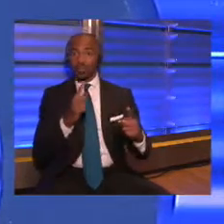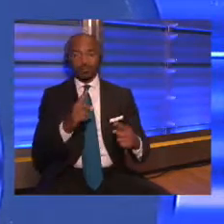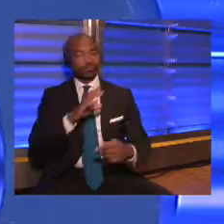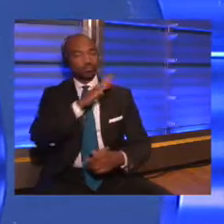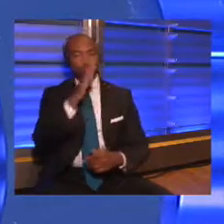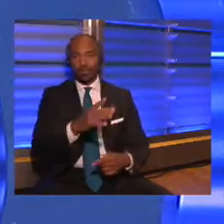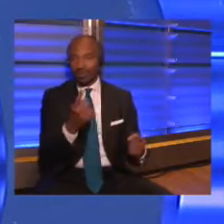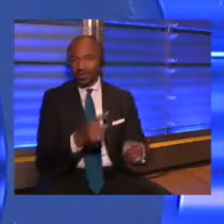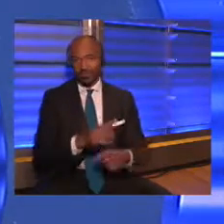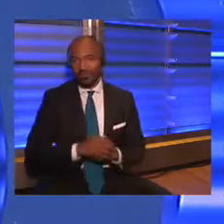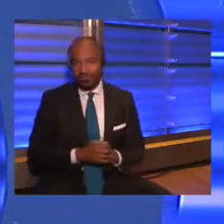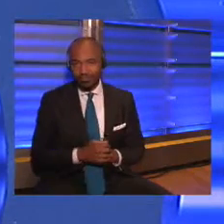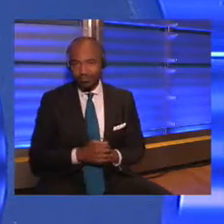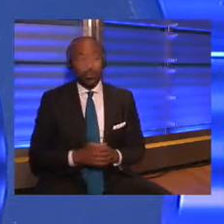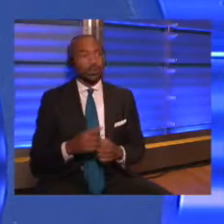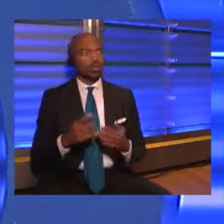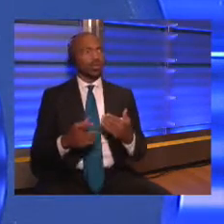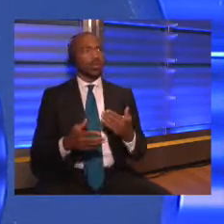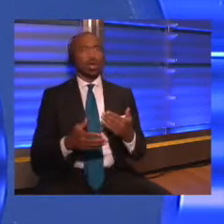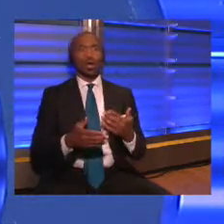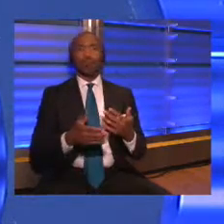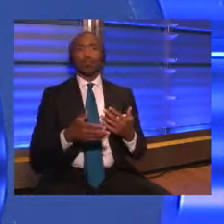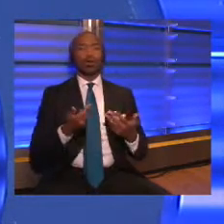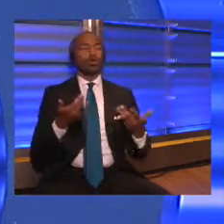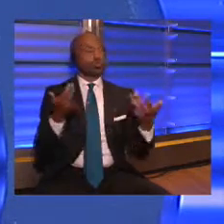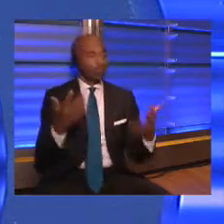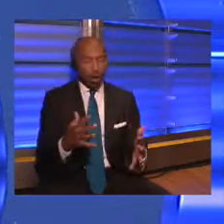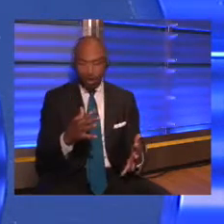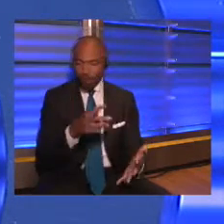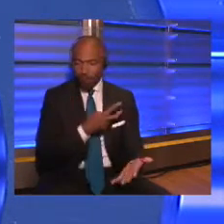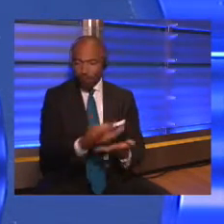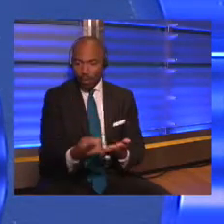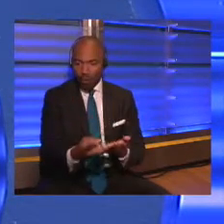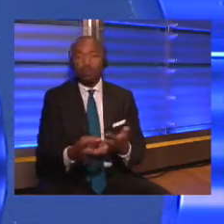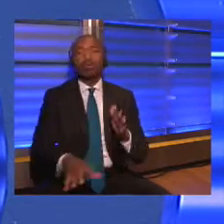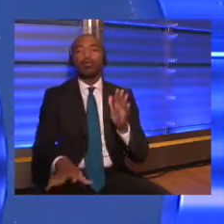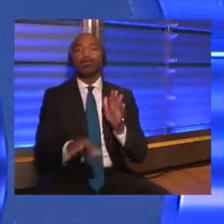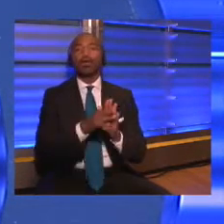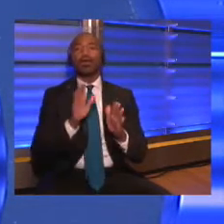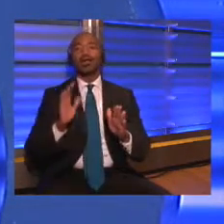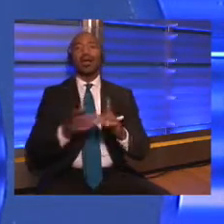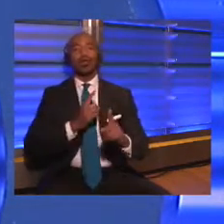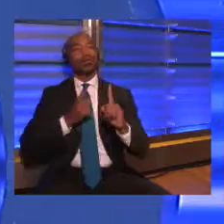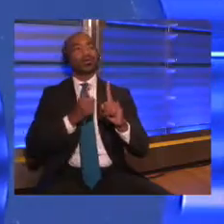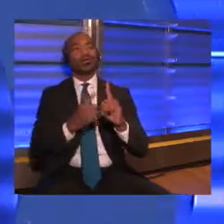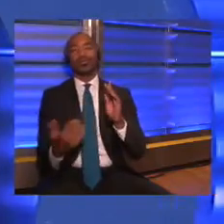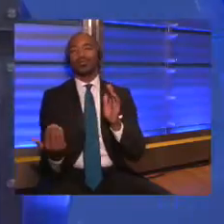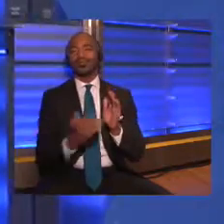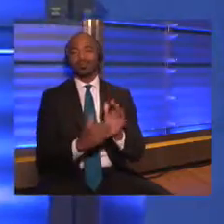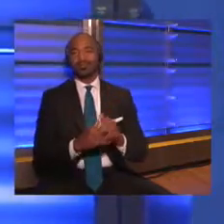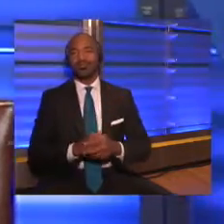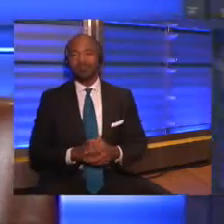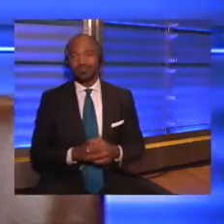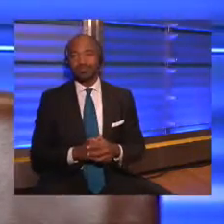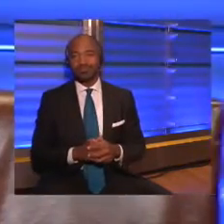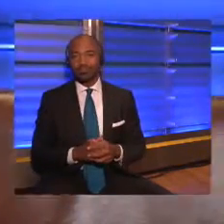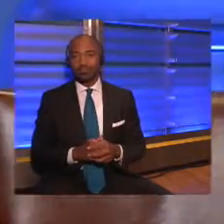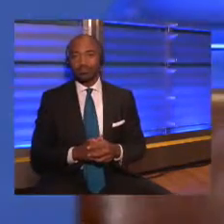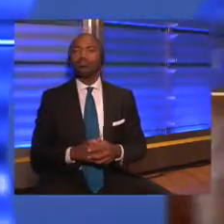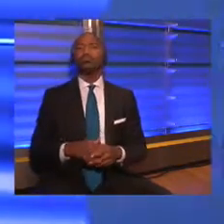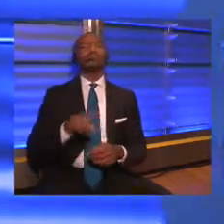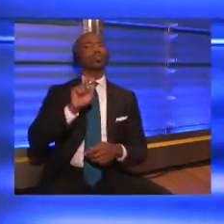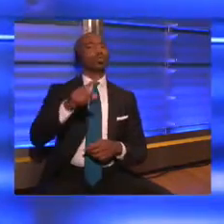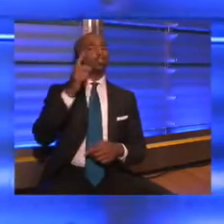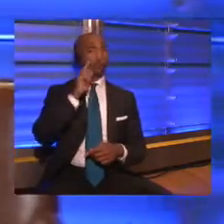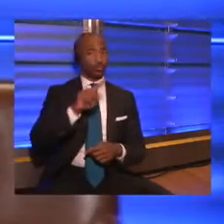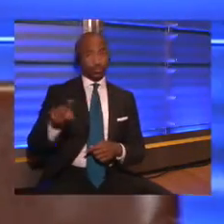took us almost losing our way to find our path forward. So let me ask you a